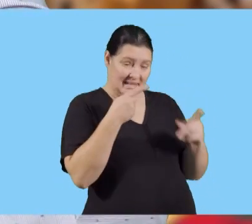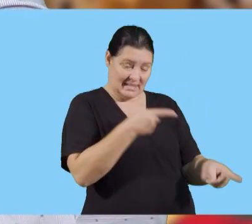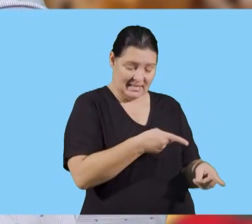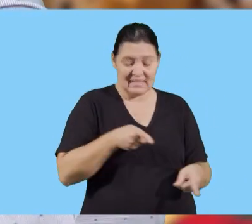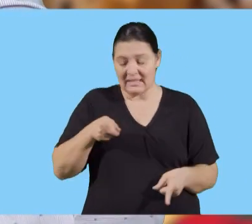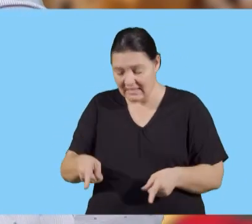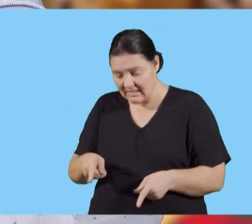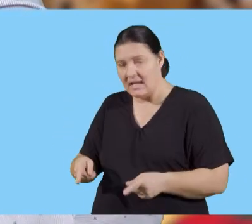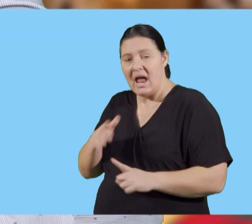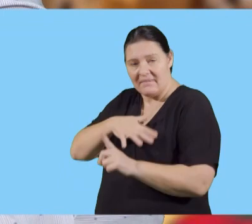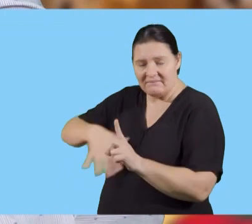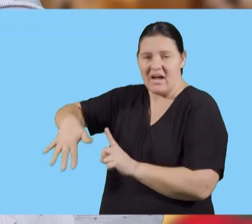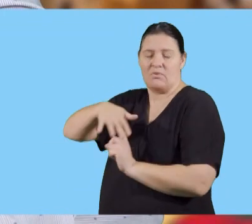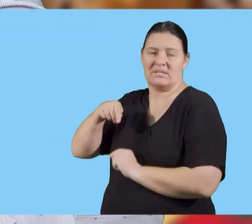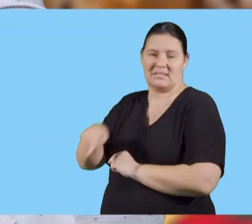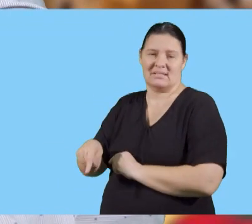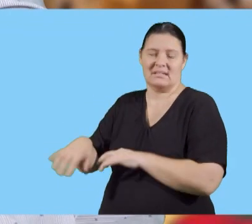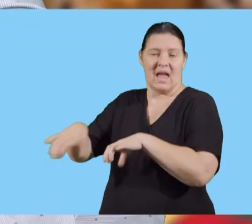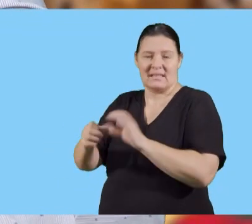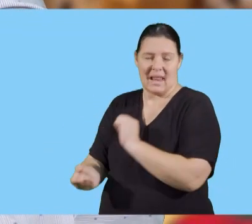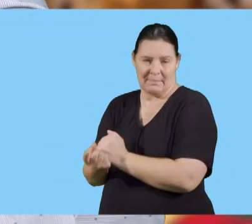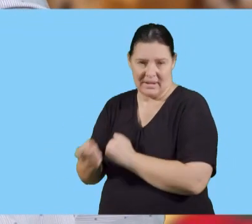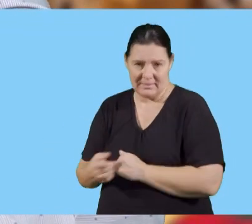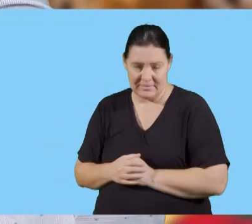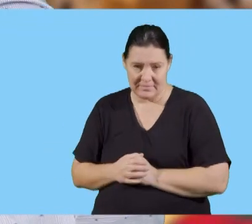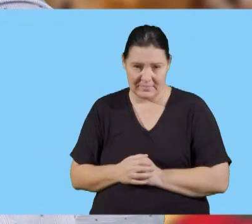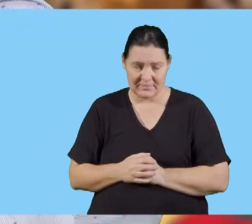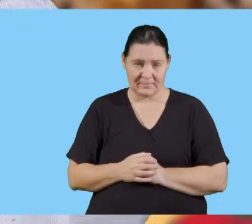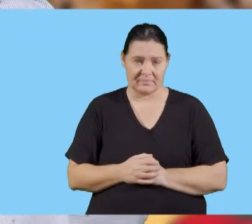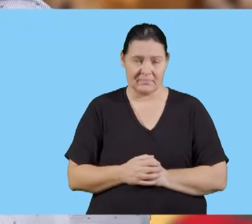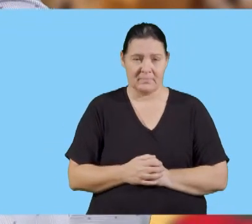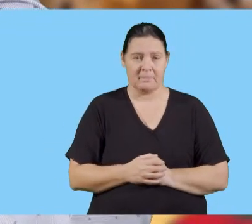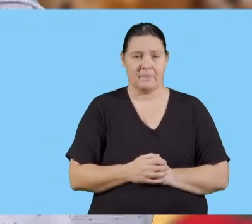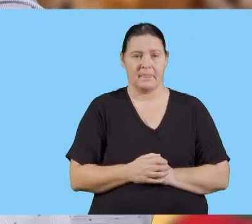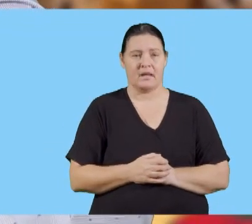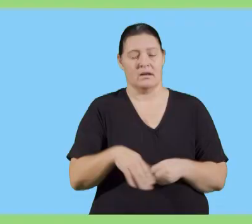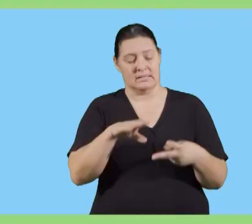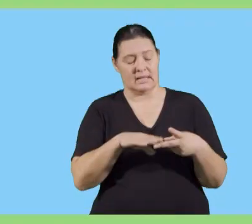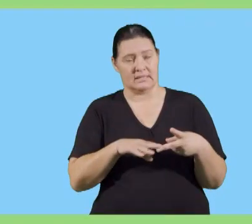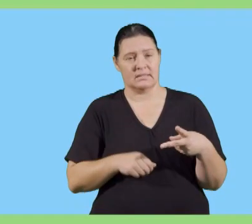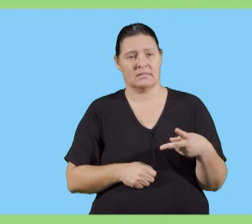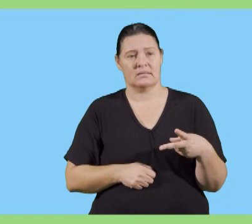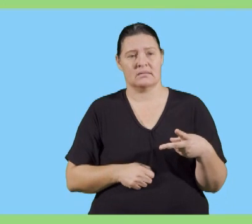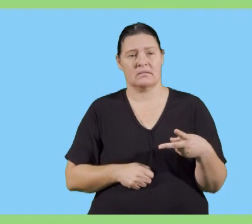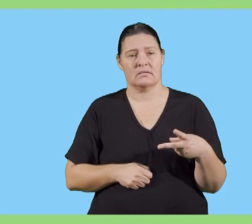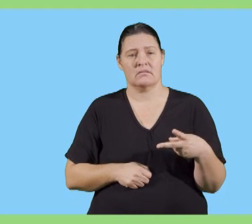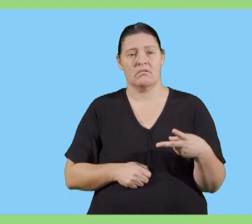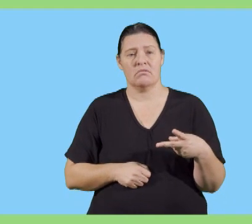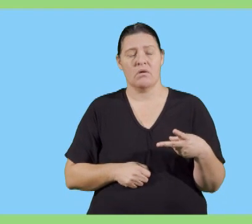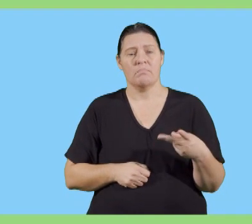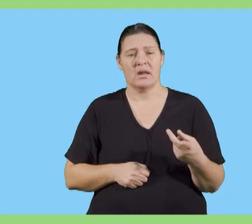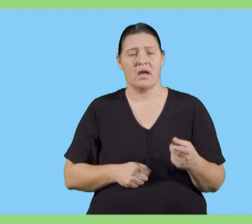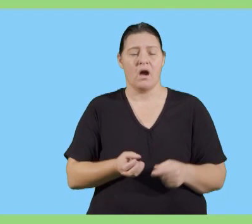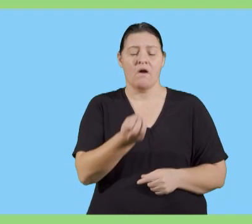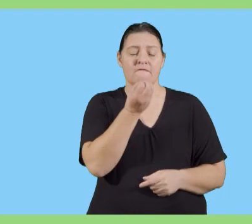study, whereas ecosystem is the environment where the interaction takes place. Right. Secondly, not being